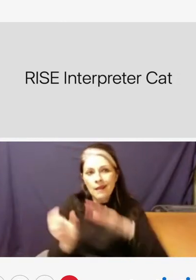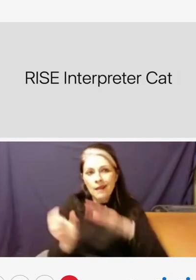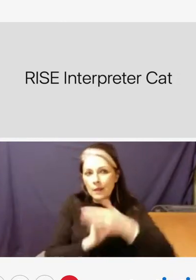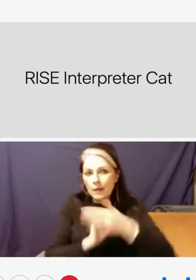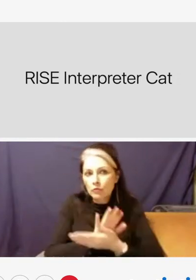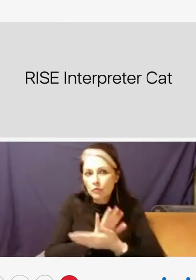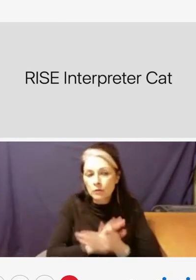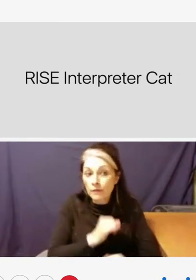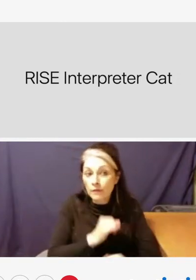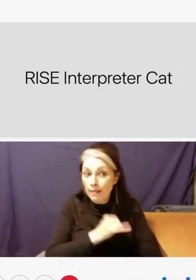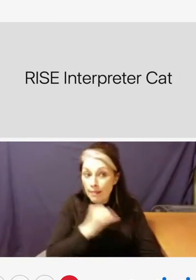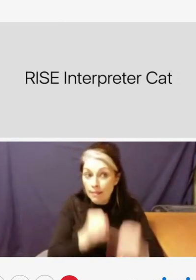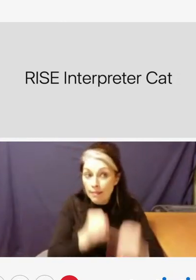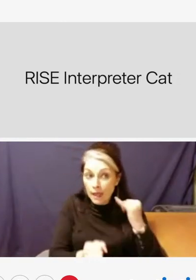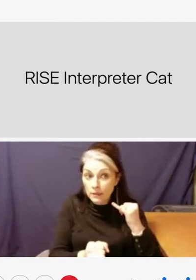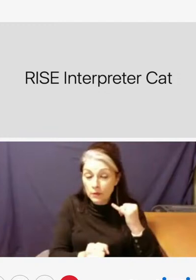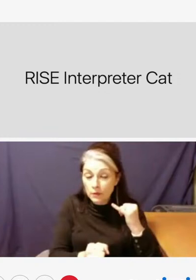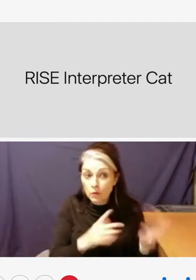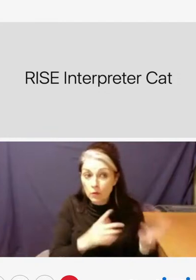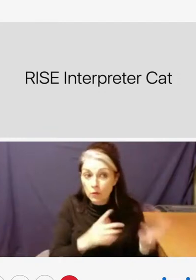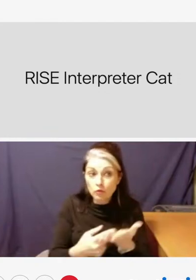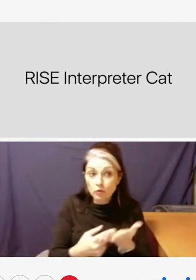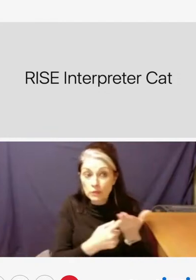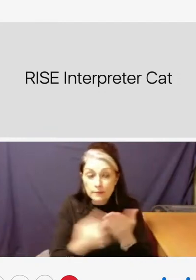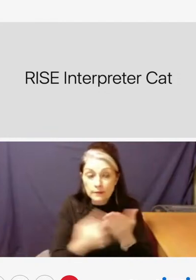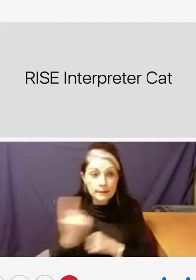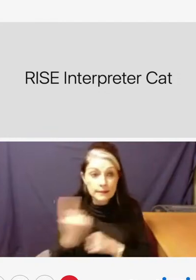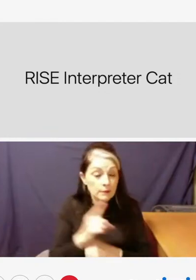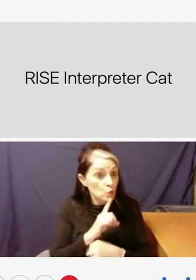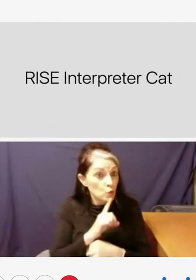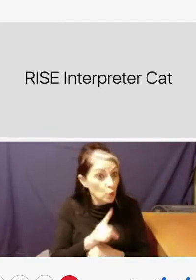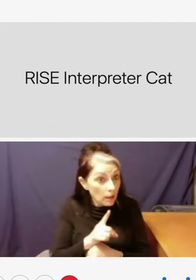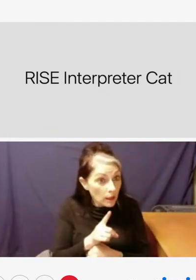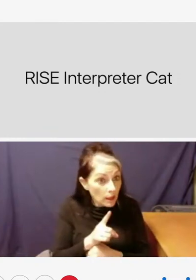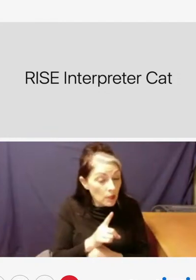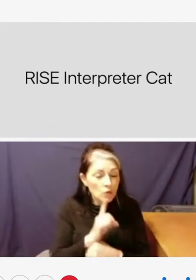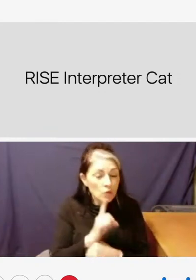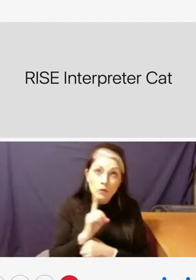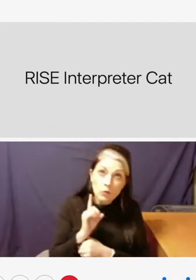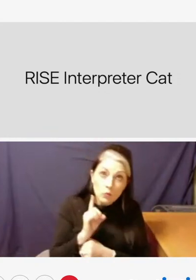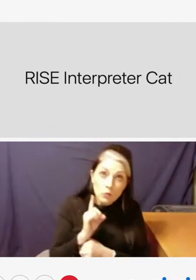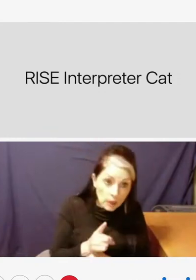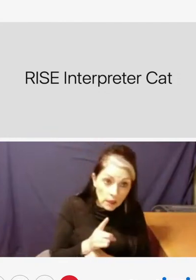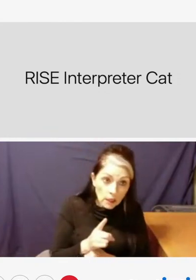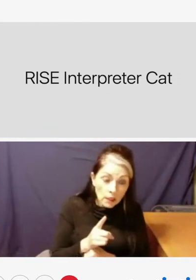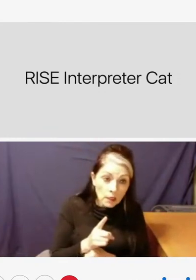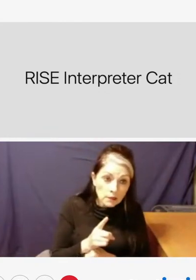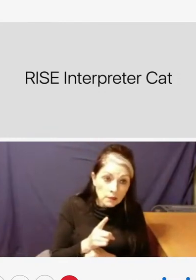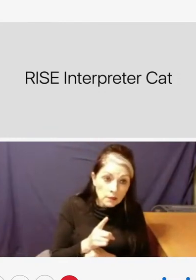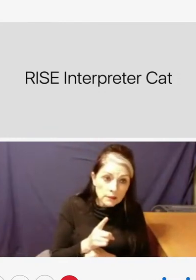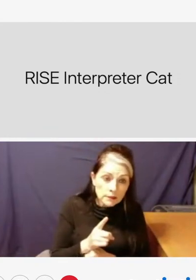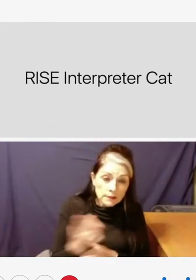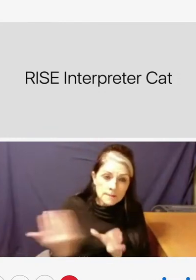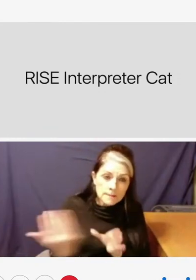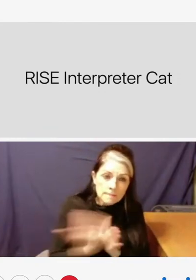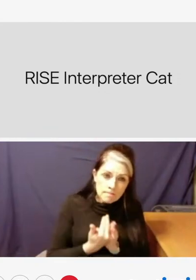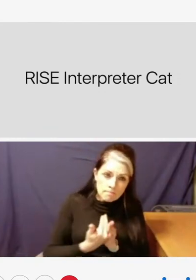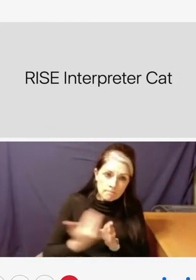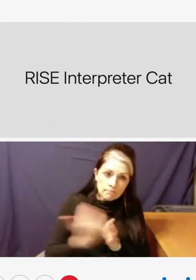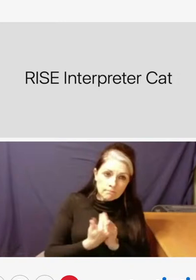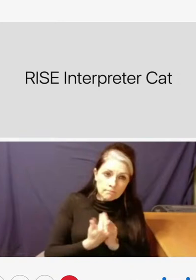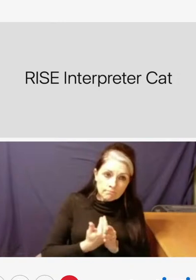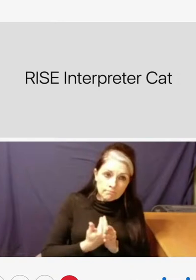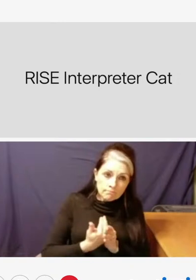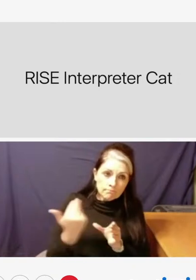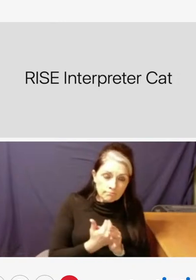up it's something that really really bothered me as a board member we